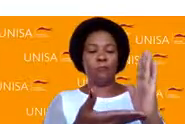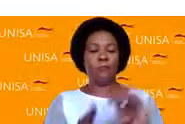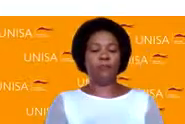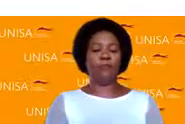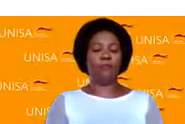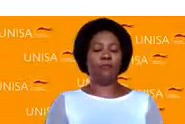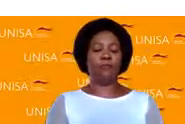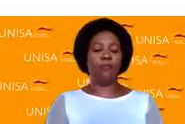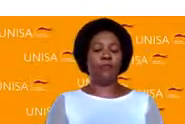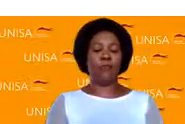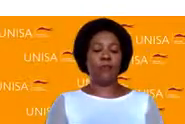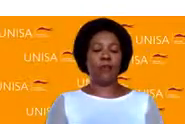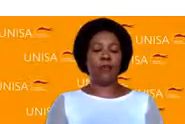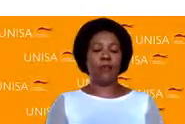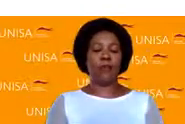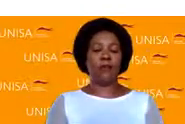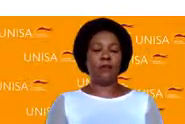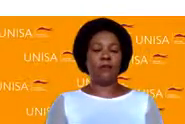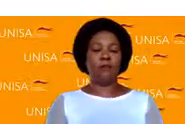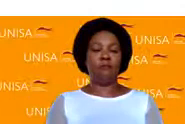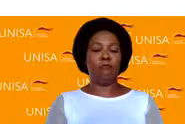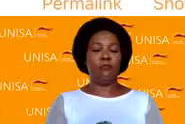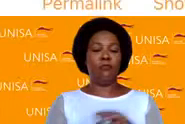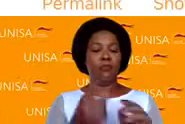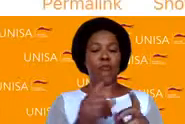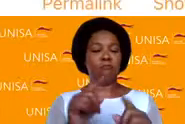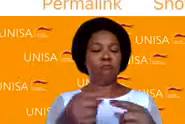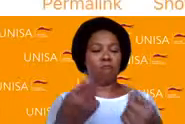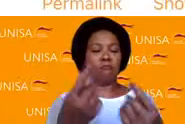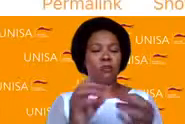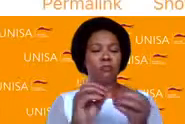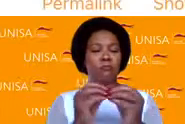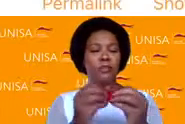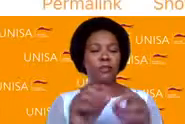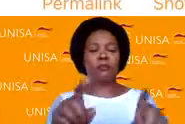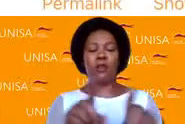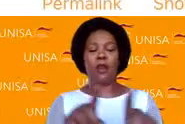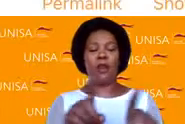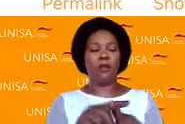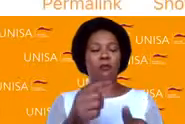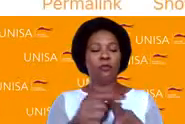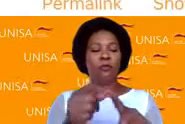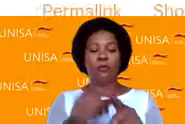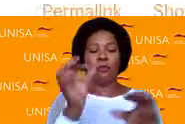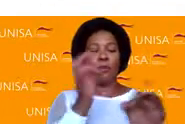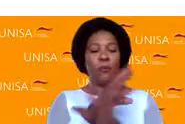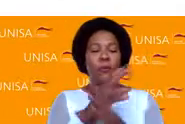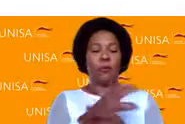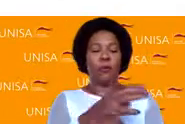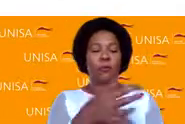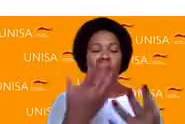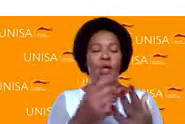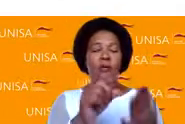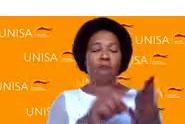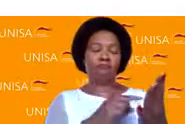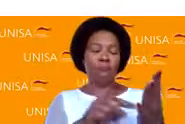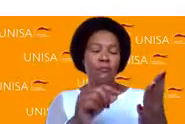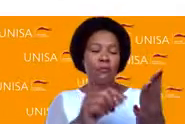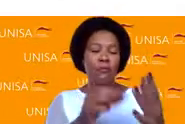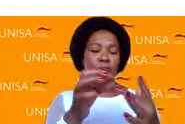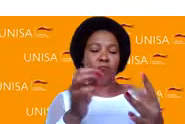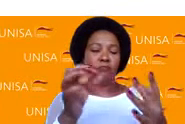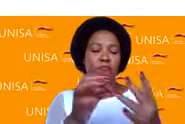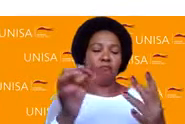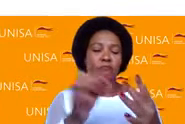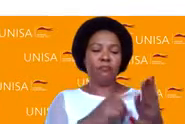And you'll notice I can't format this as well. It's not like a Word document that I can edit any of this